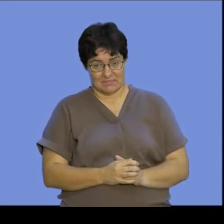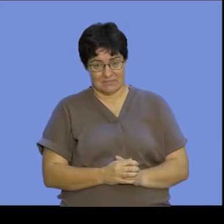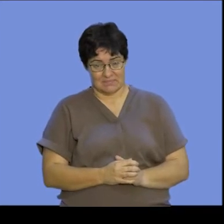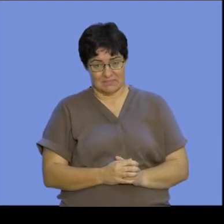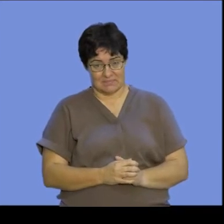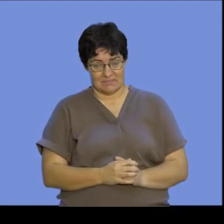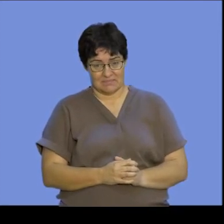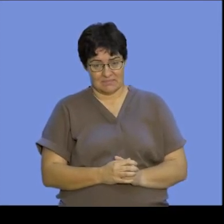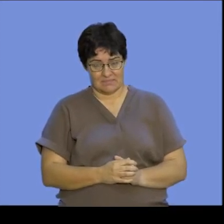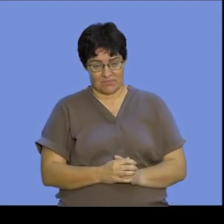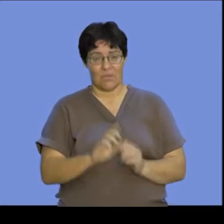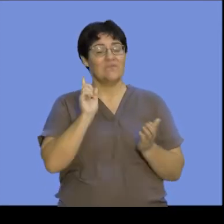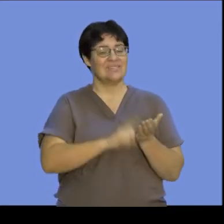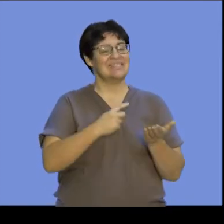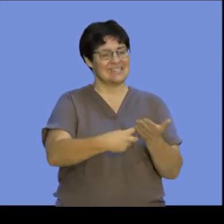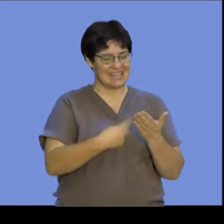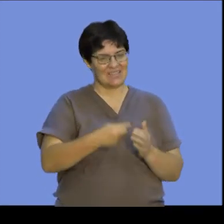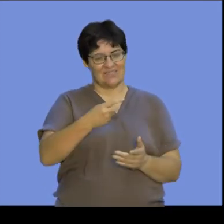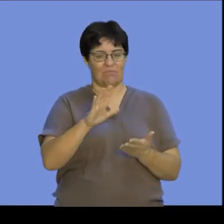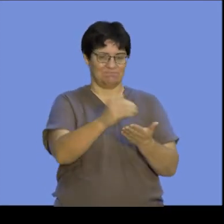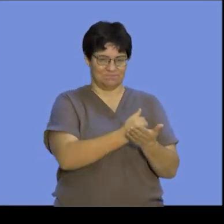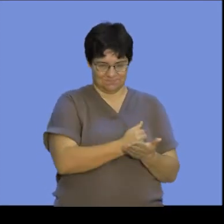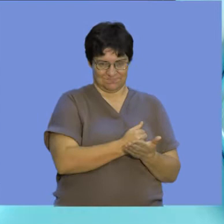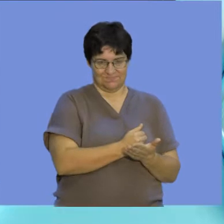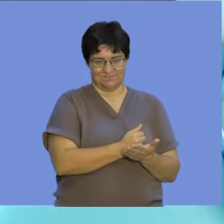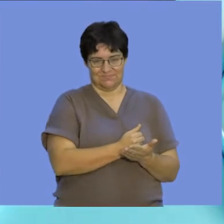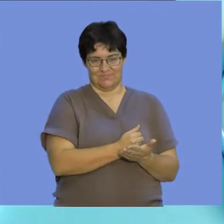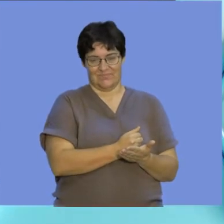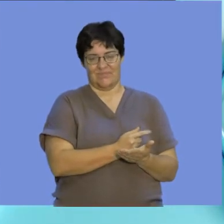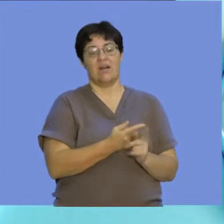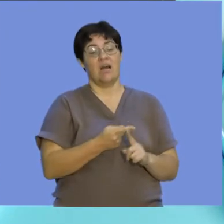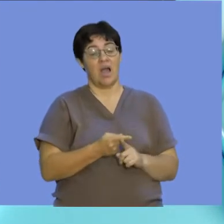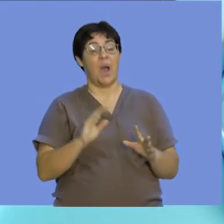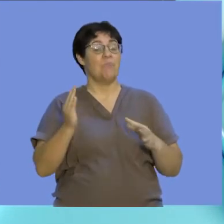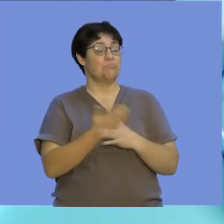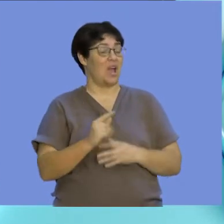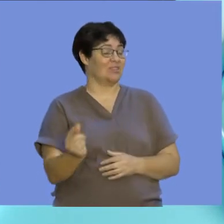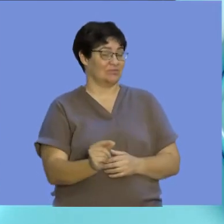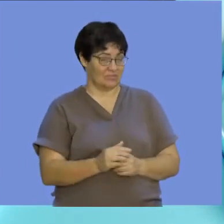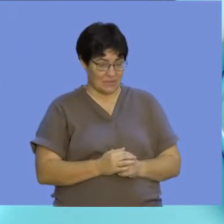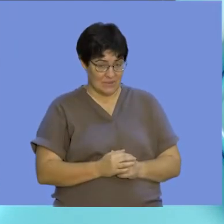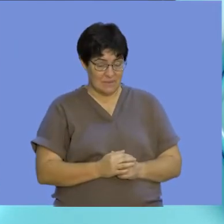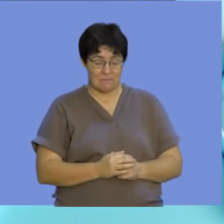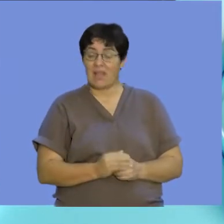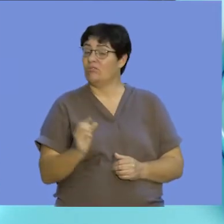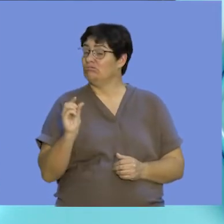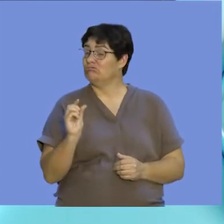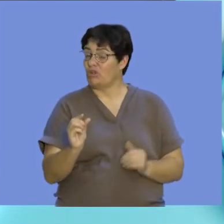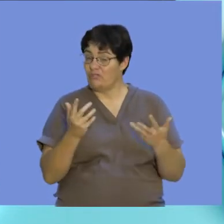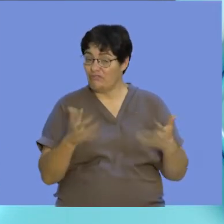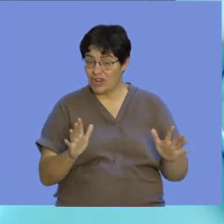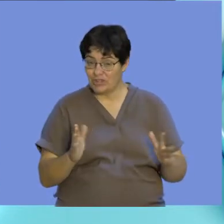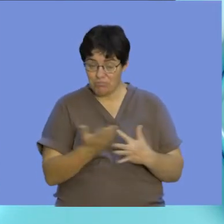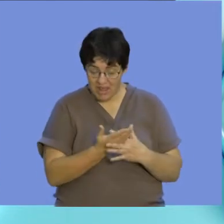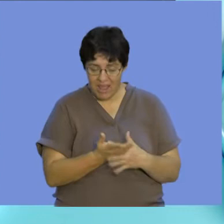we've discussed the conservation a little bit. We're going to take a short break, and when we come back, we're going to look at